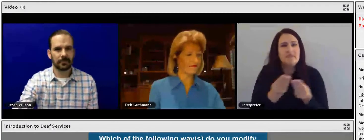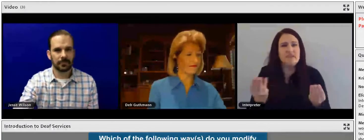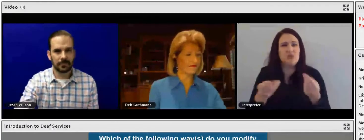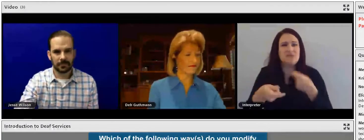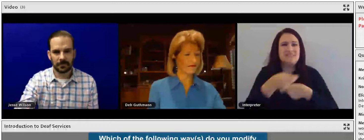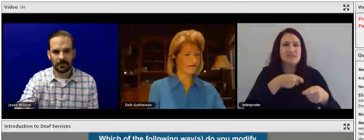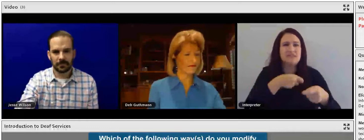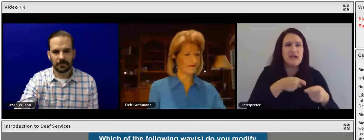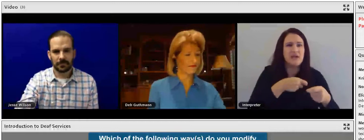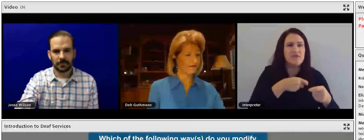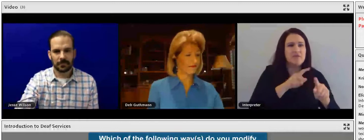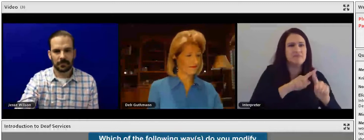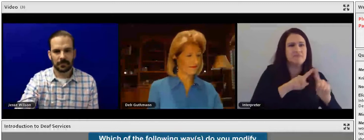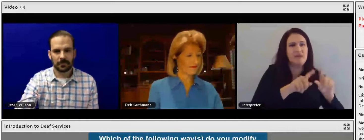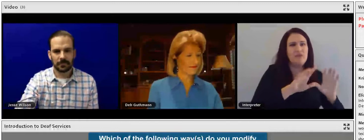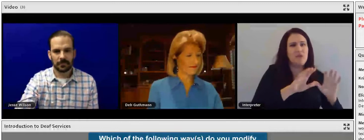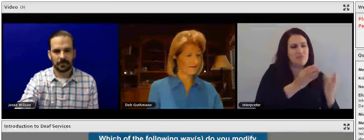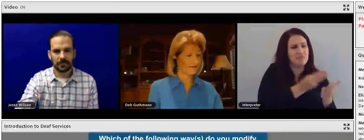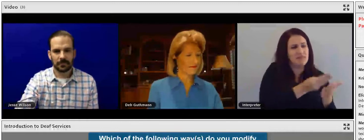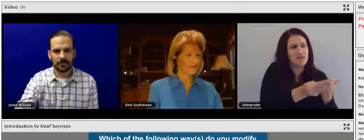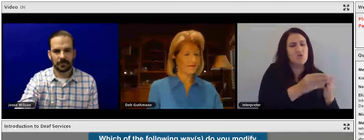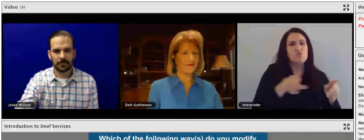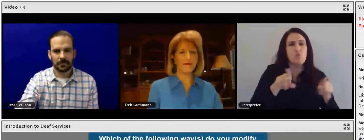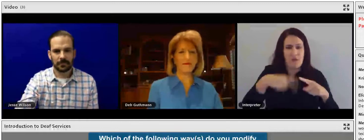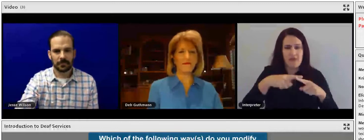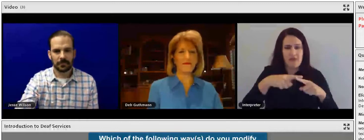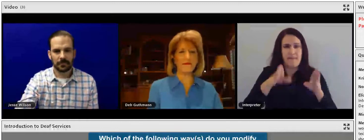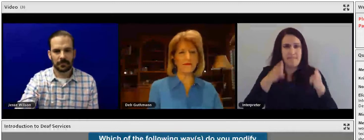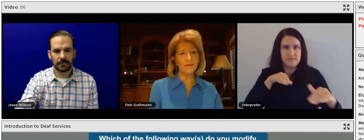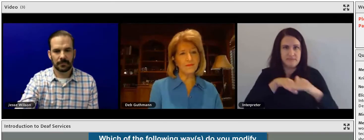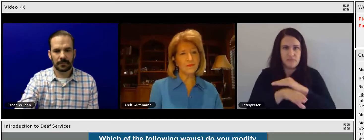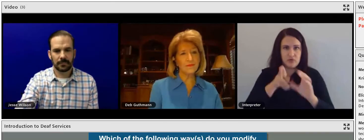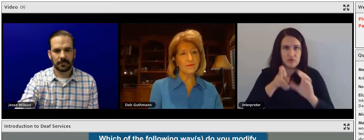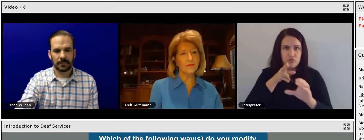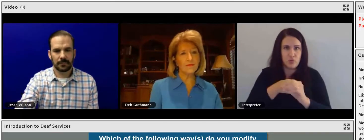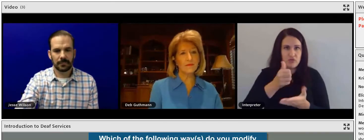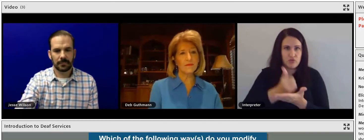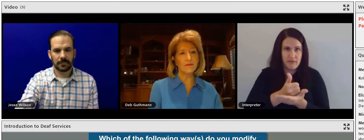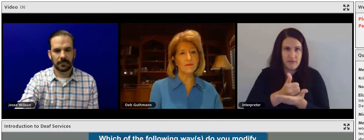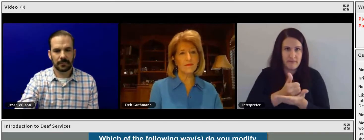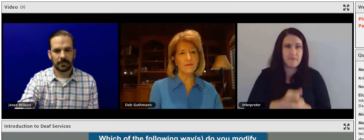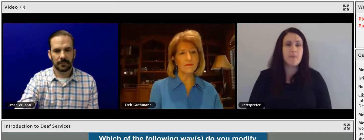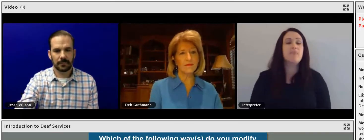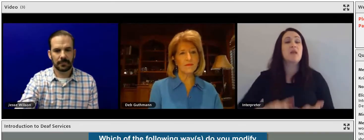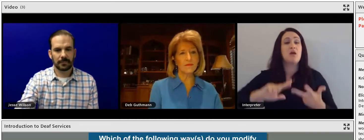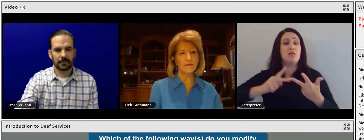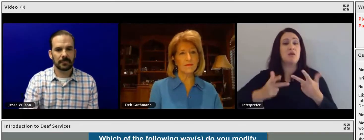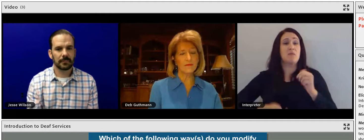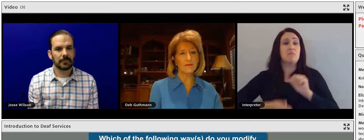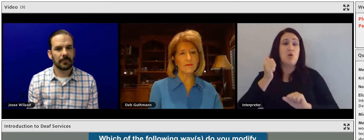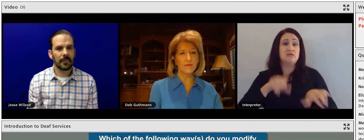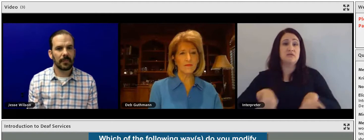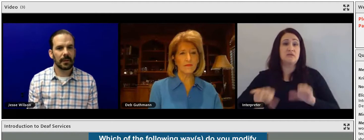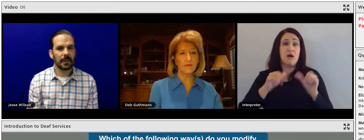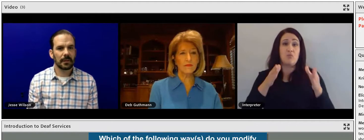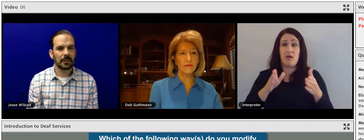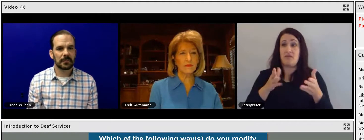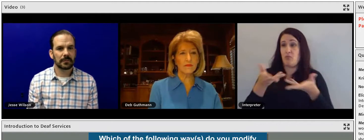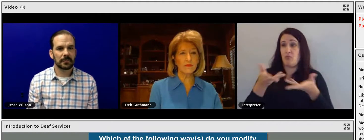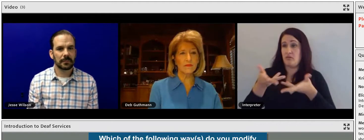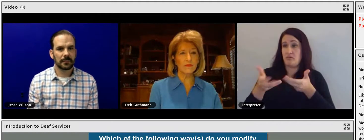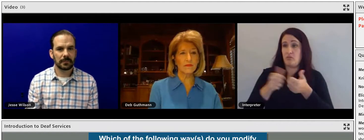materials as a person-entered treatment. The third most common way that people addressed serving a deaf or hard of hearing